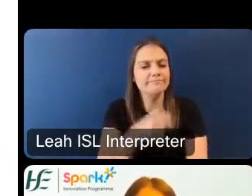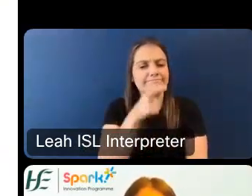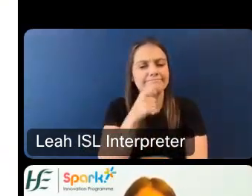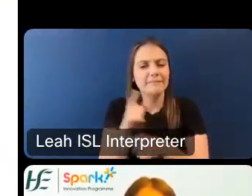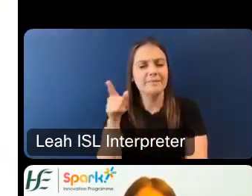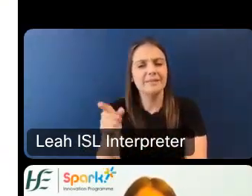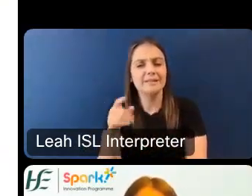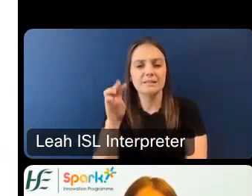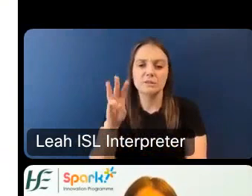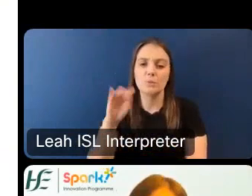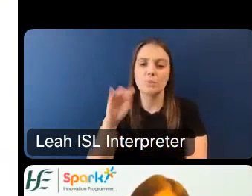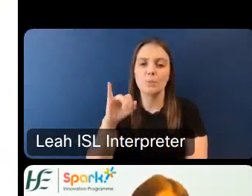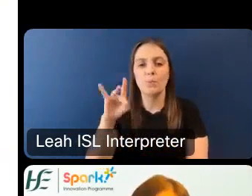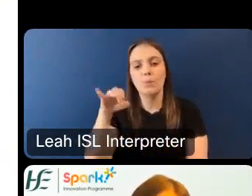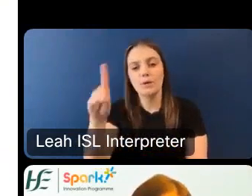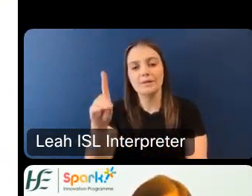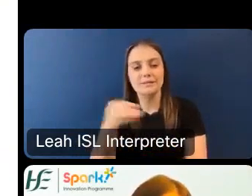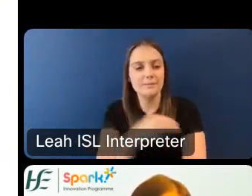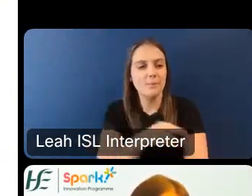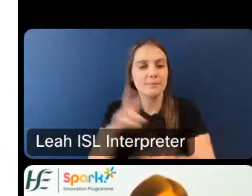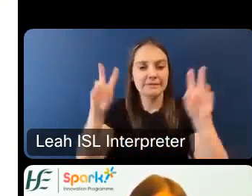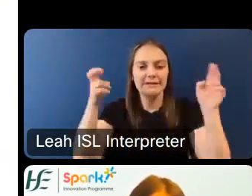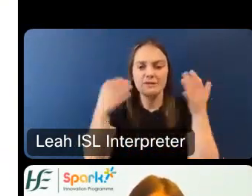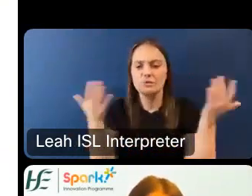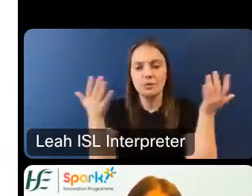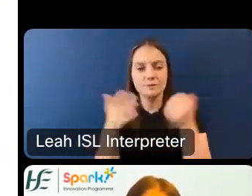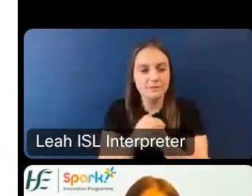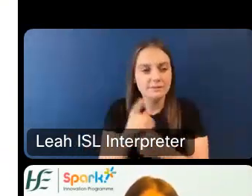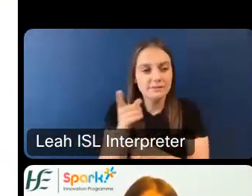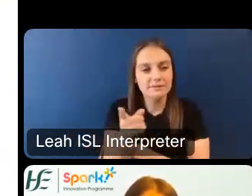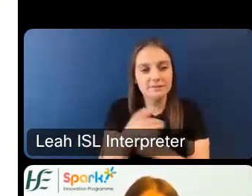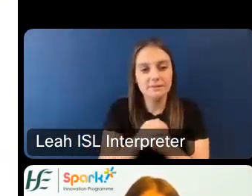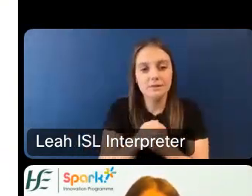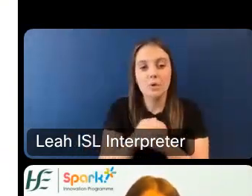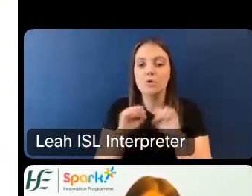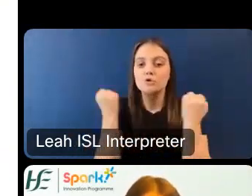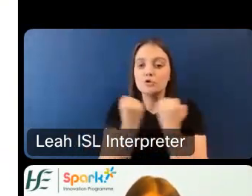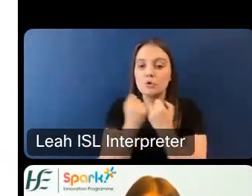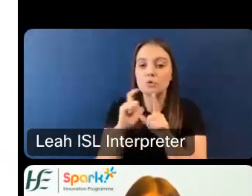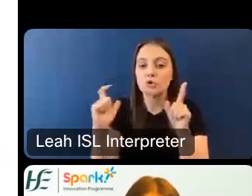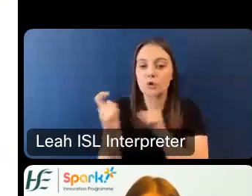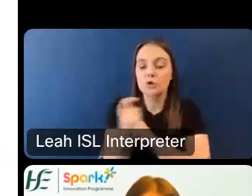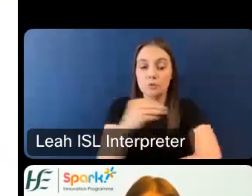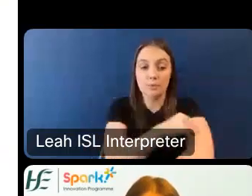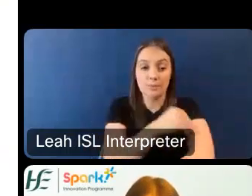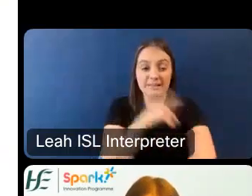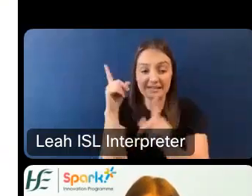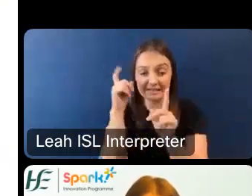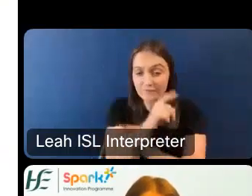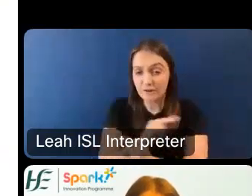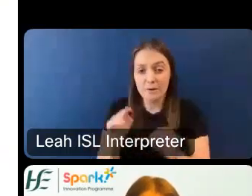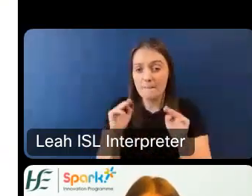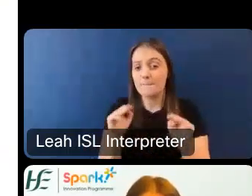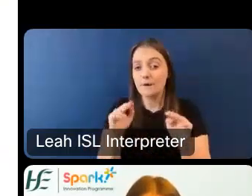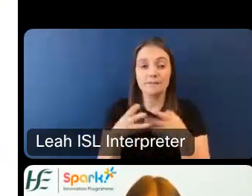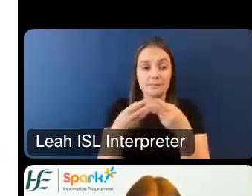like the definition of it is a social or cultural problem that is difficult or impossible to solve because of its complex